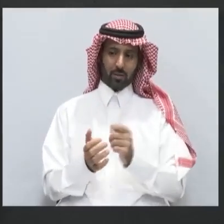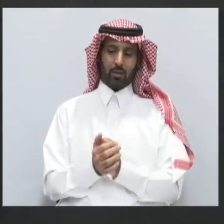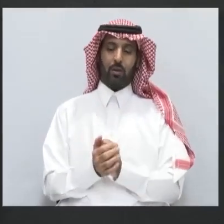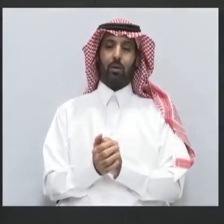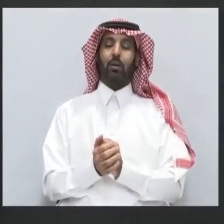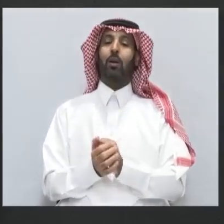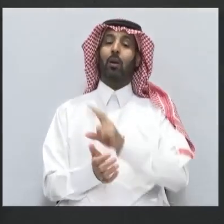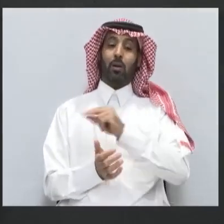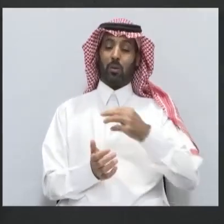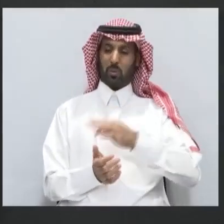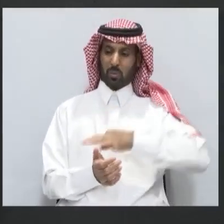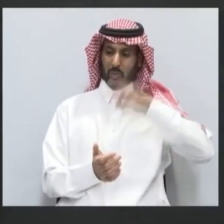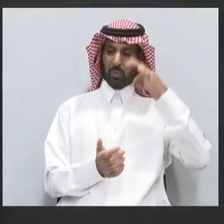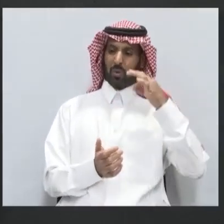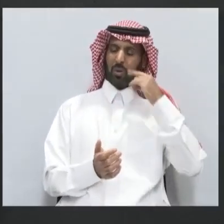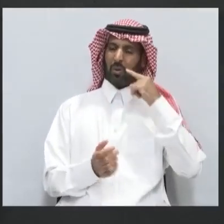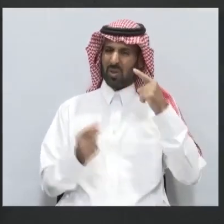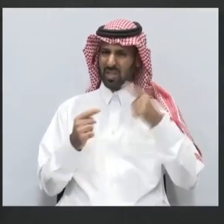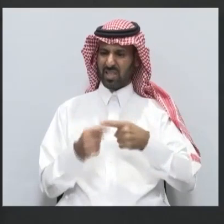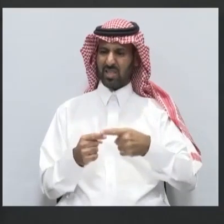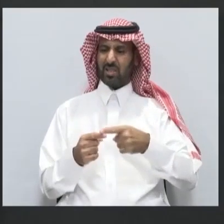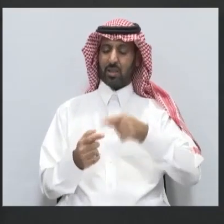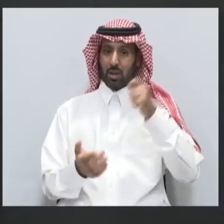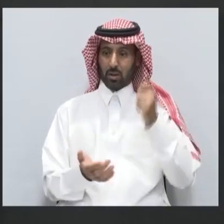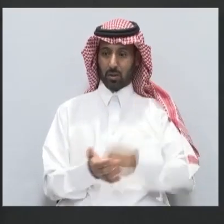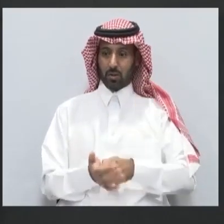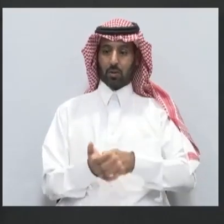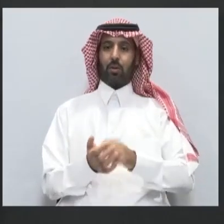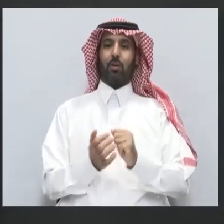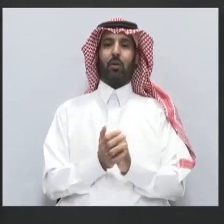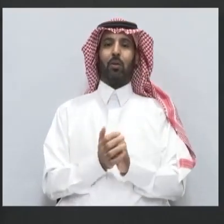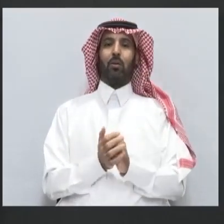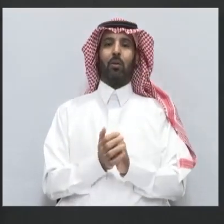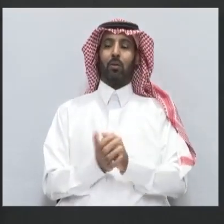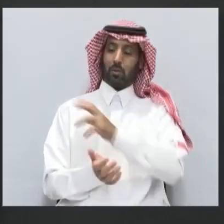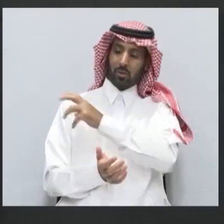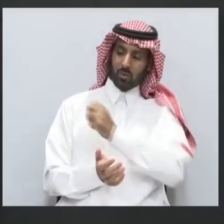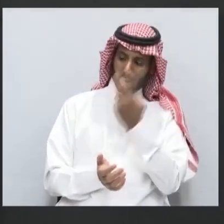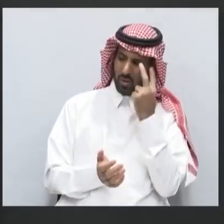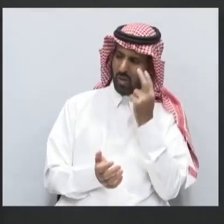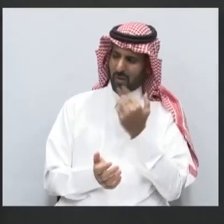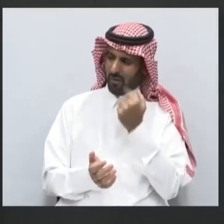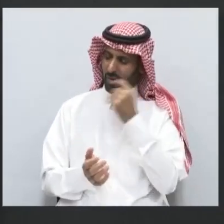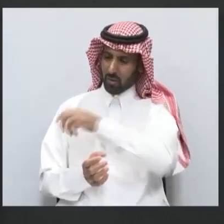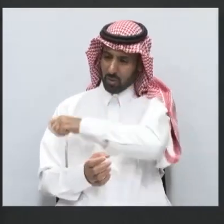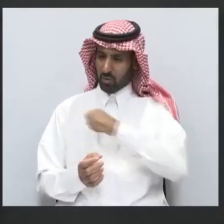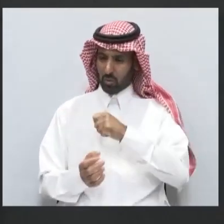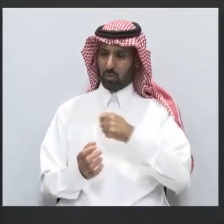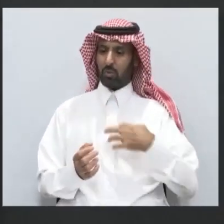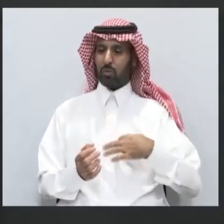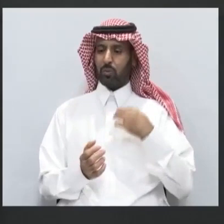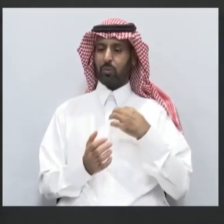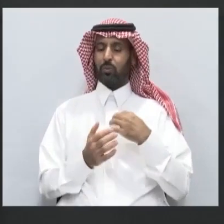stealing is, of course, against the law. Taking someone from something from someone without them knowing, this is against the